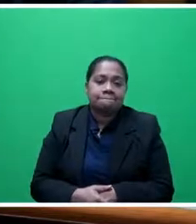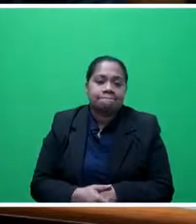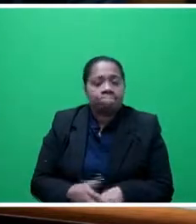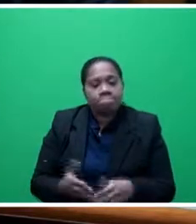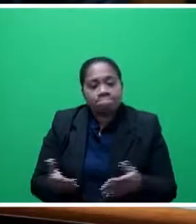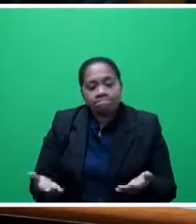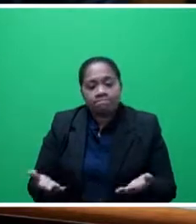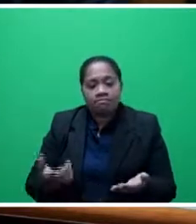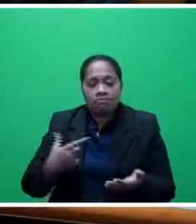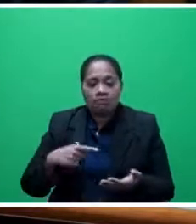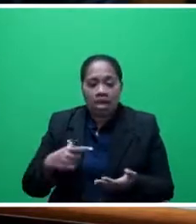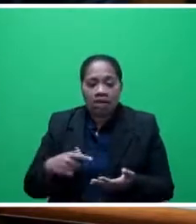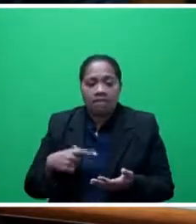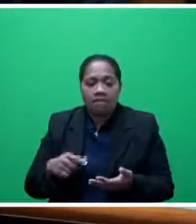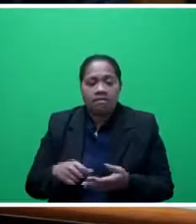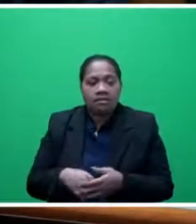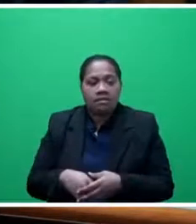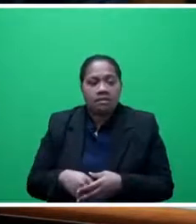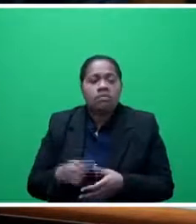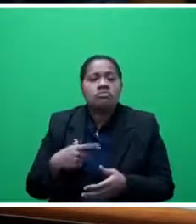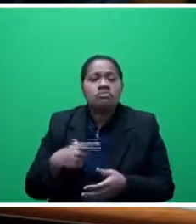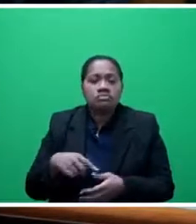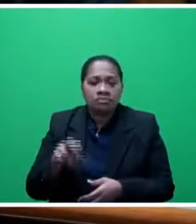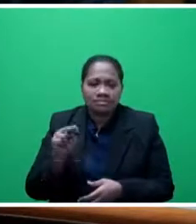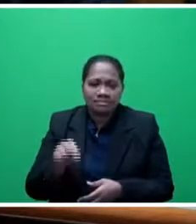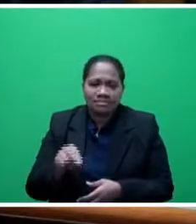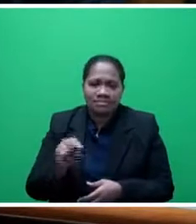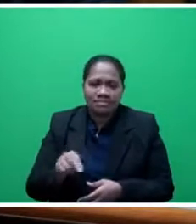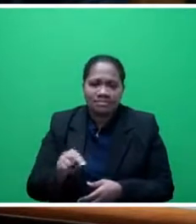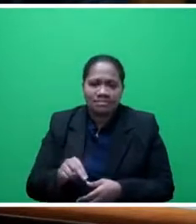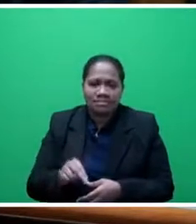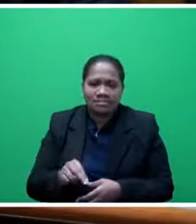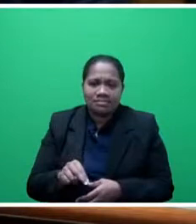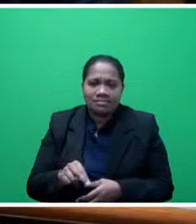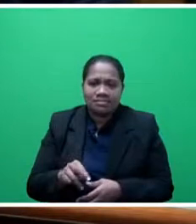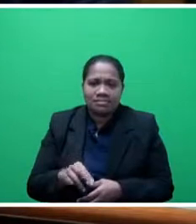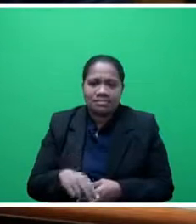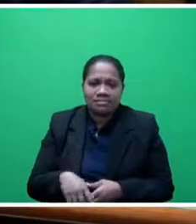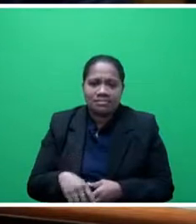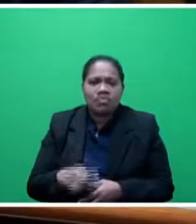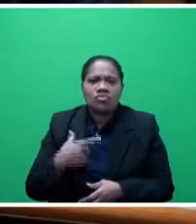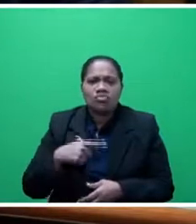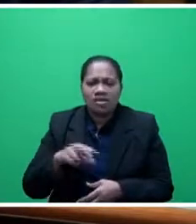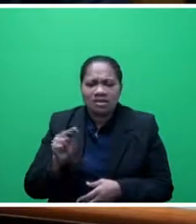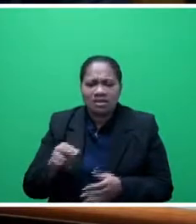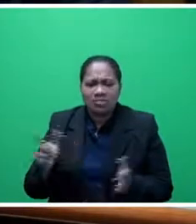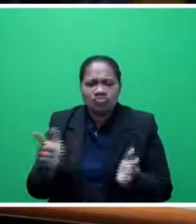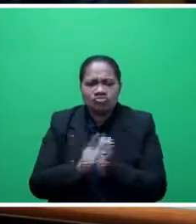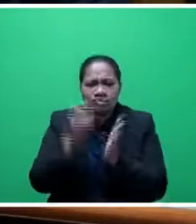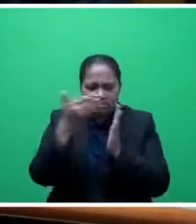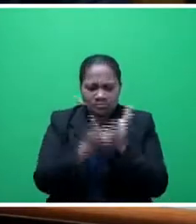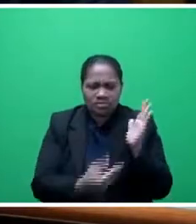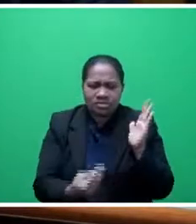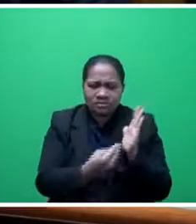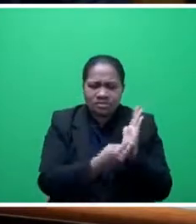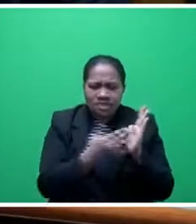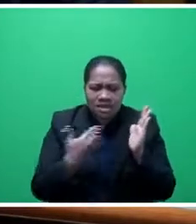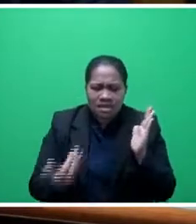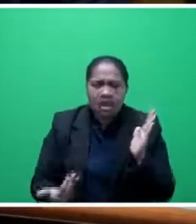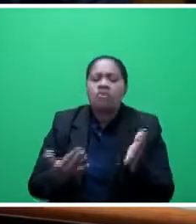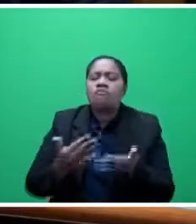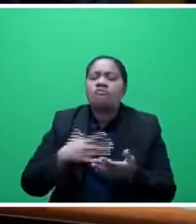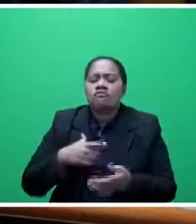why then there is a need to legislate it now? I would urge the